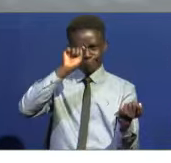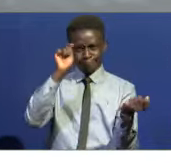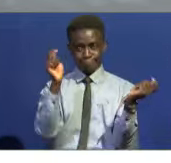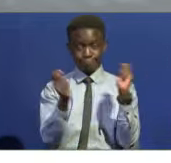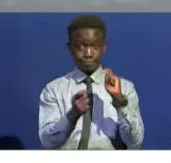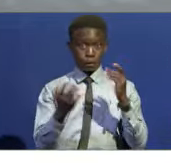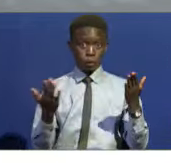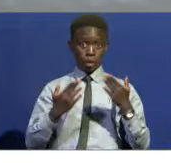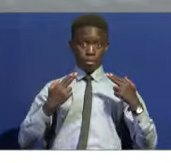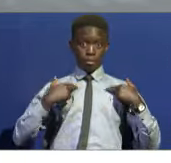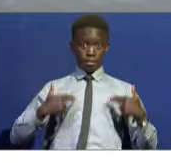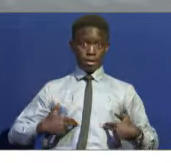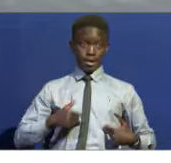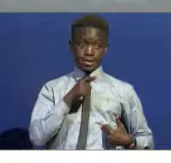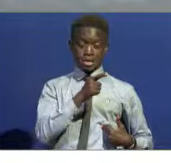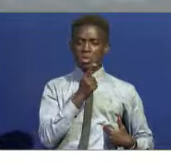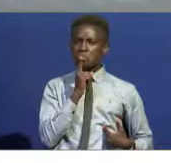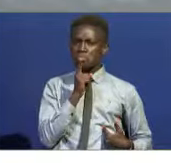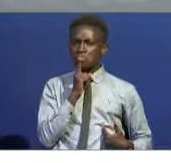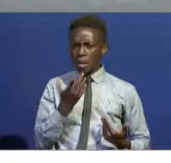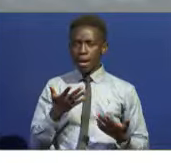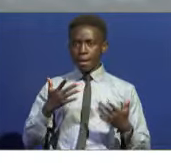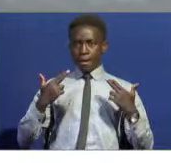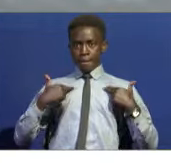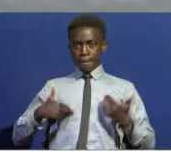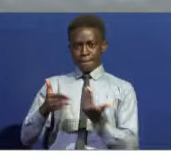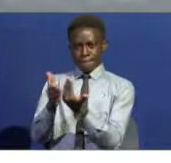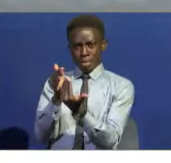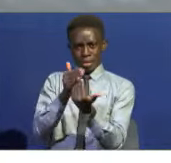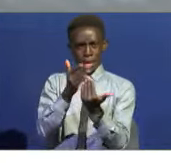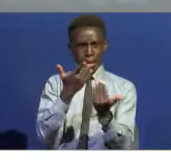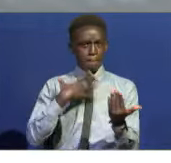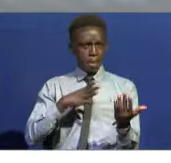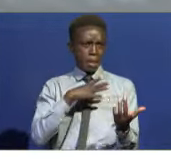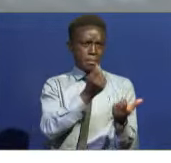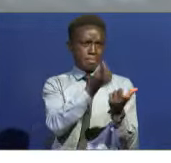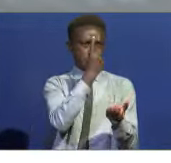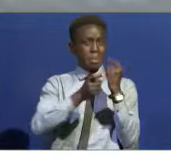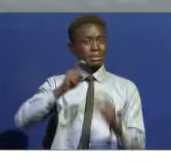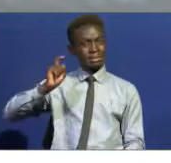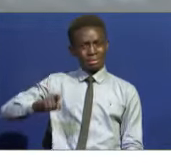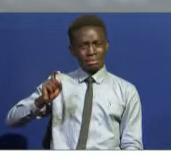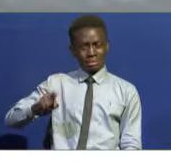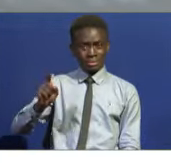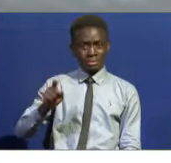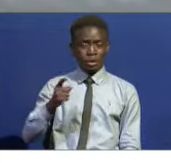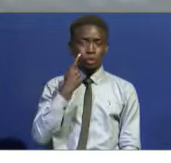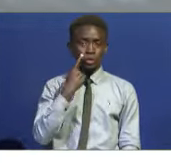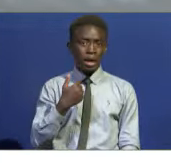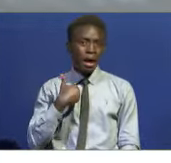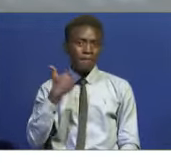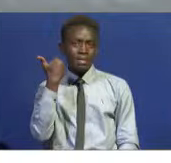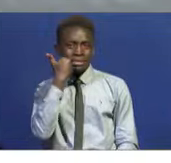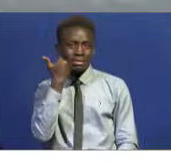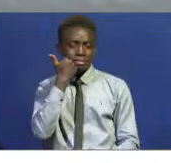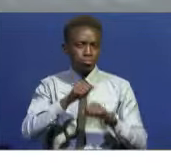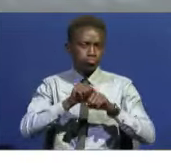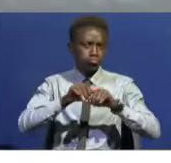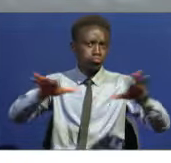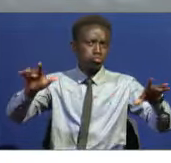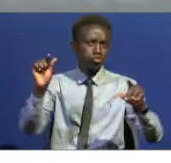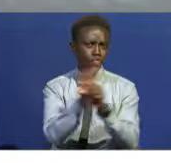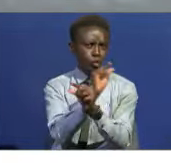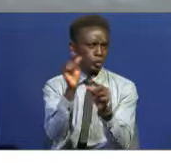a rise in demand for health care in the country due to non-communicable diseases. Communicable diseases burden and